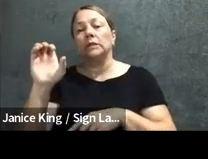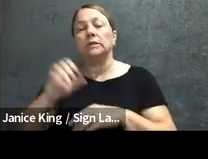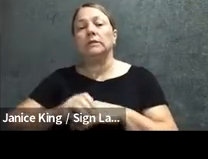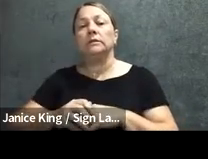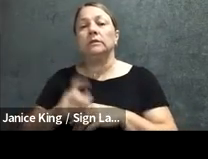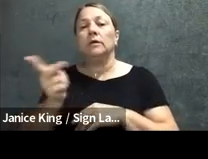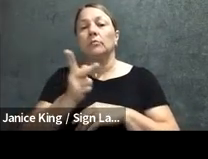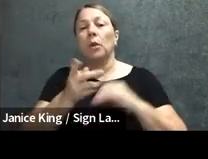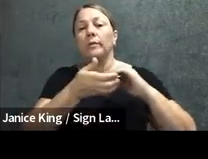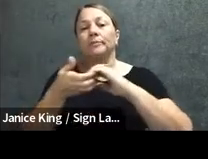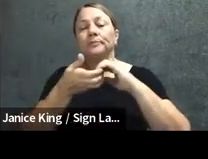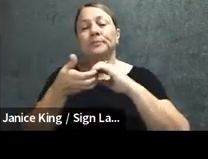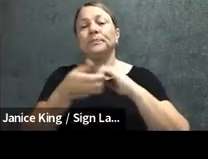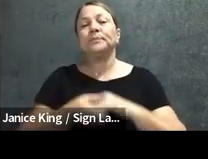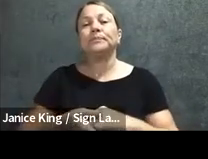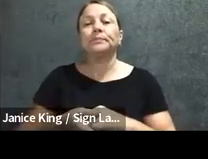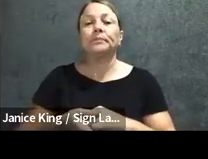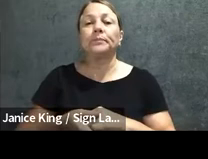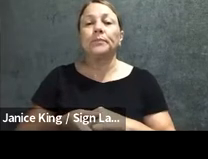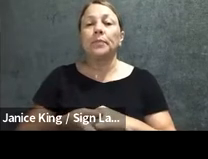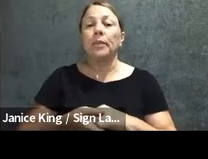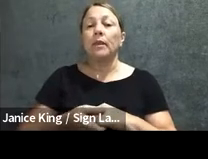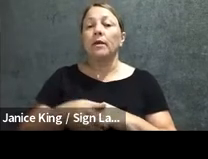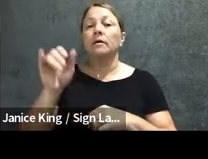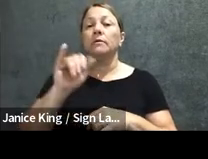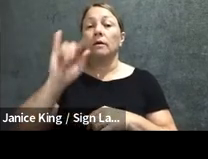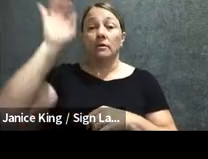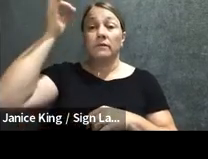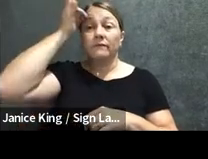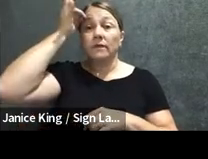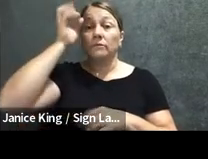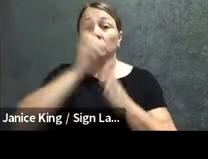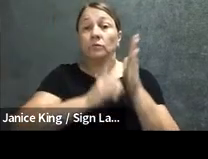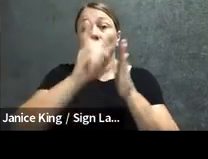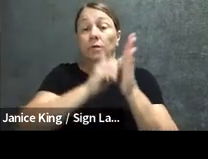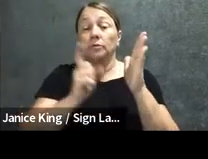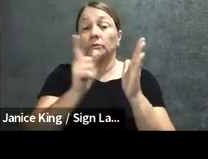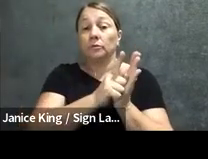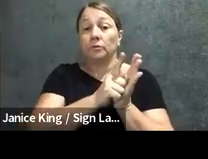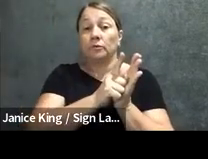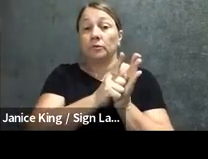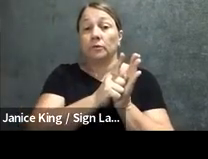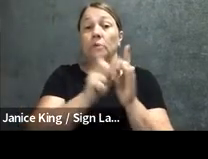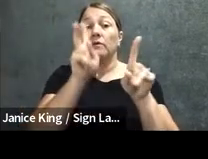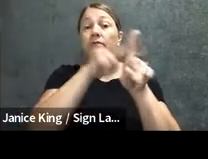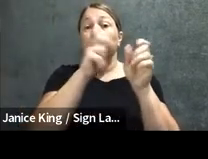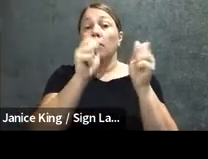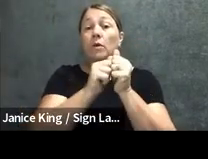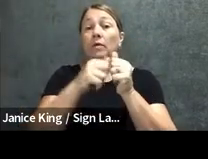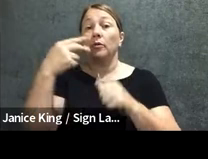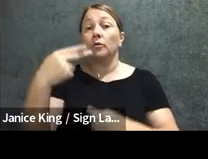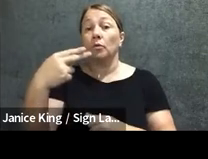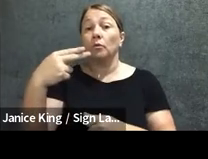Now, unlike the federal anti-discrimination law, filing with the Human Rights Commission is